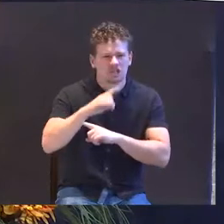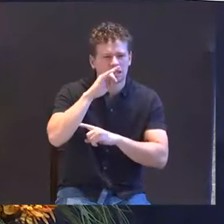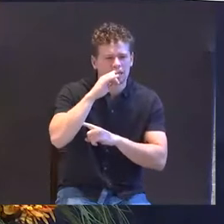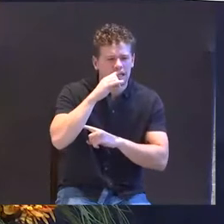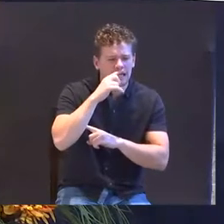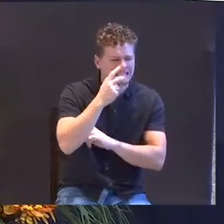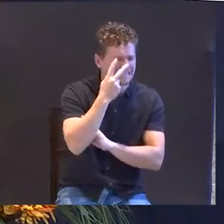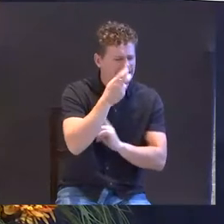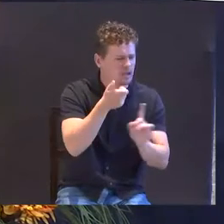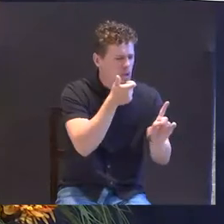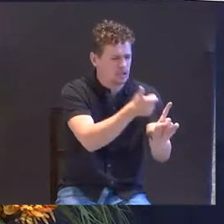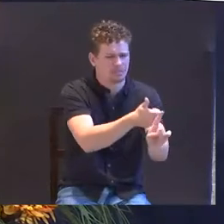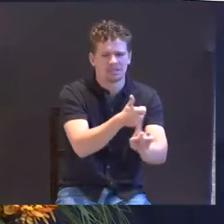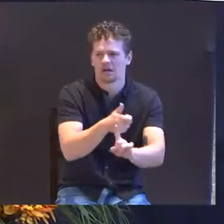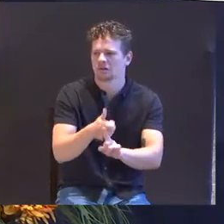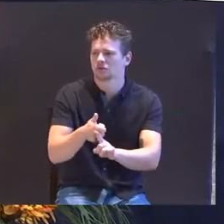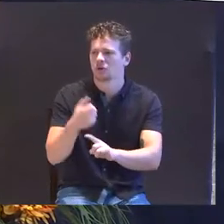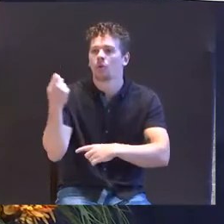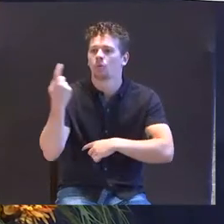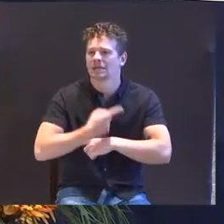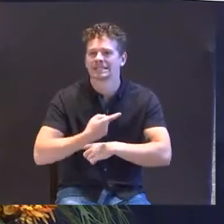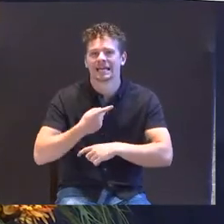to believe that they can too.